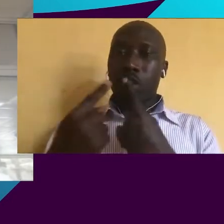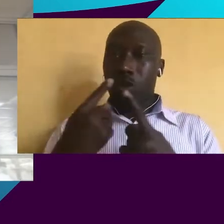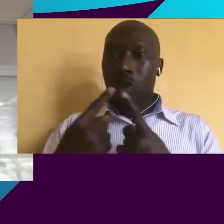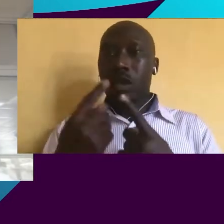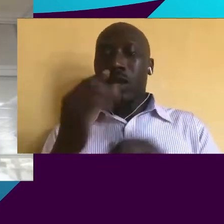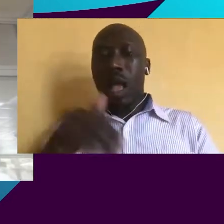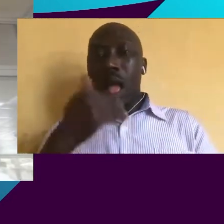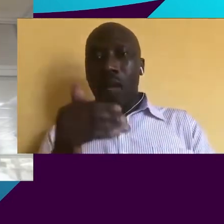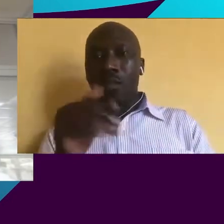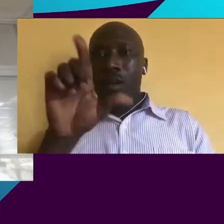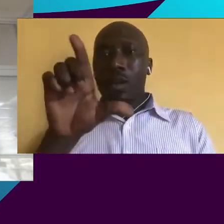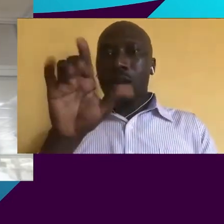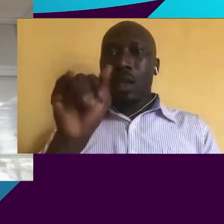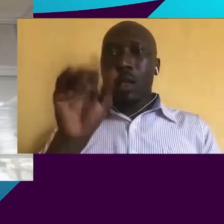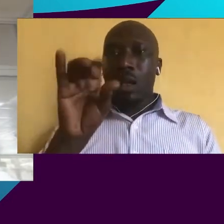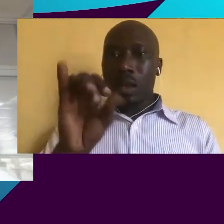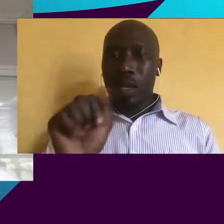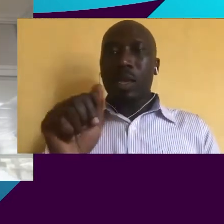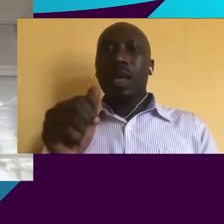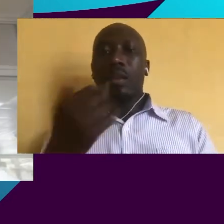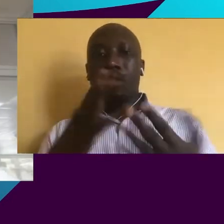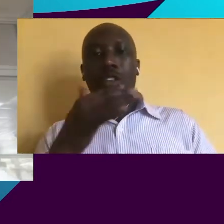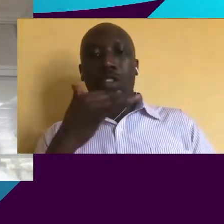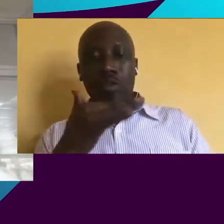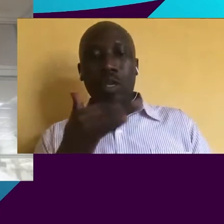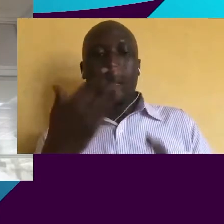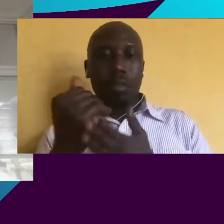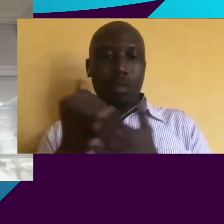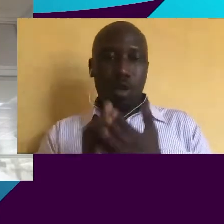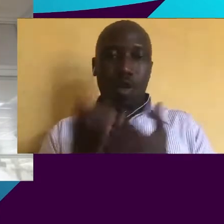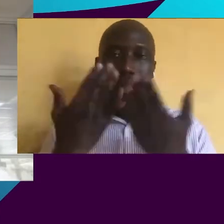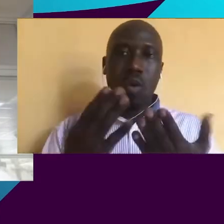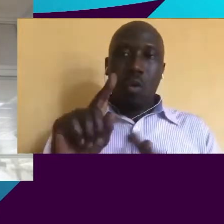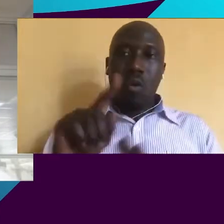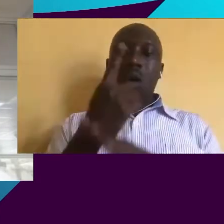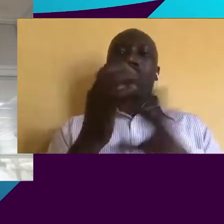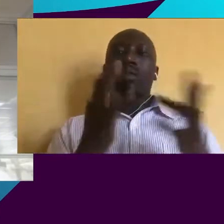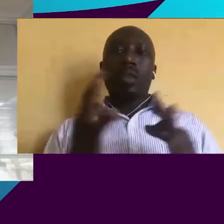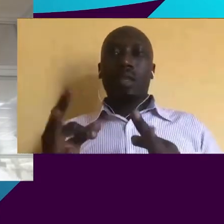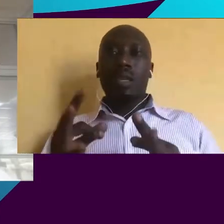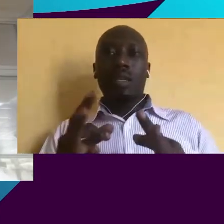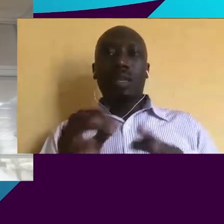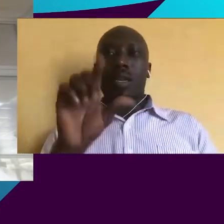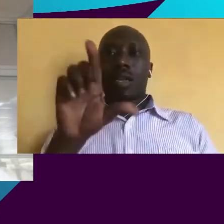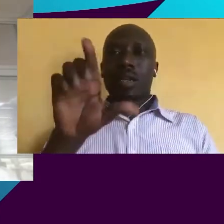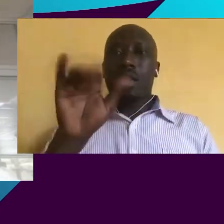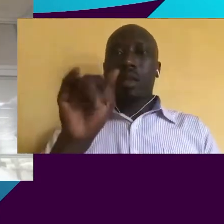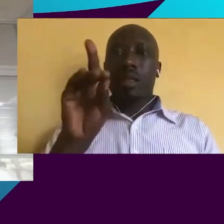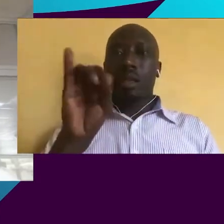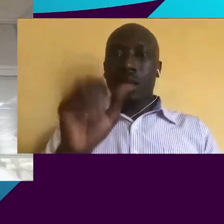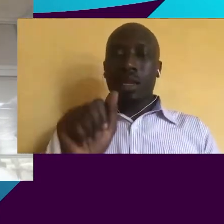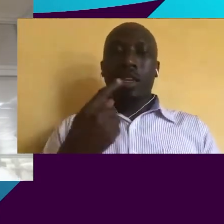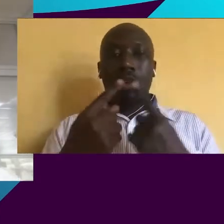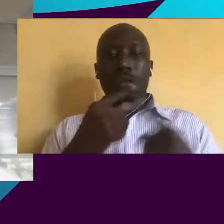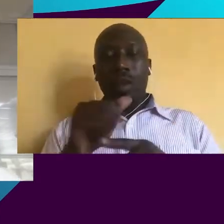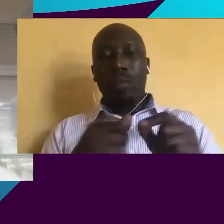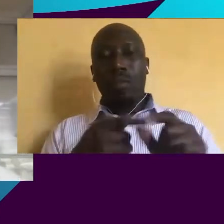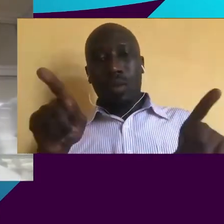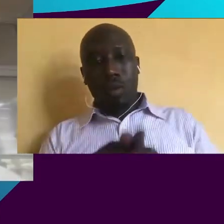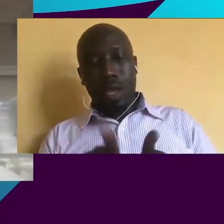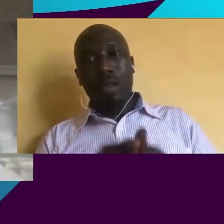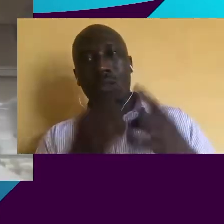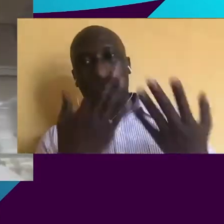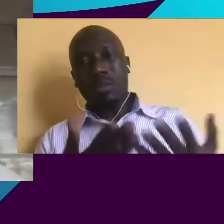spoken. Because one of the things that Lydia touched when she spoke was